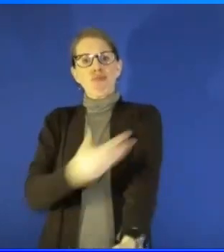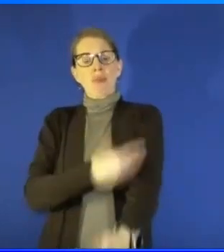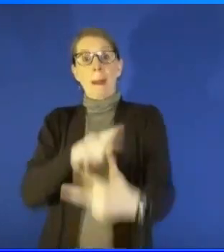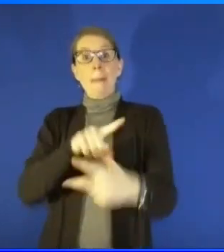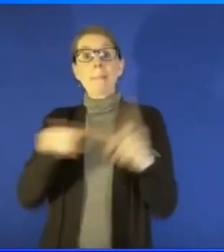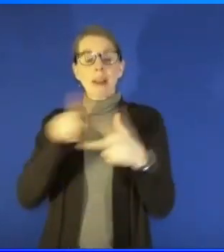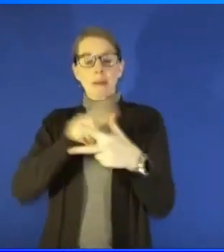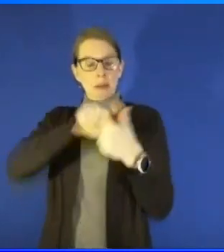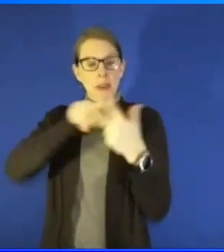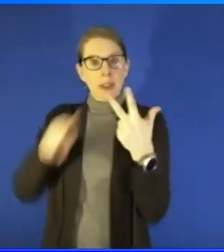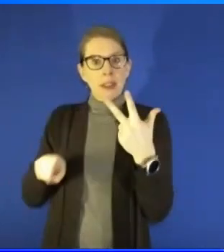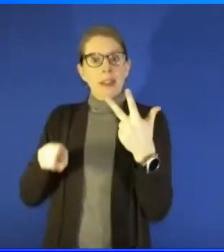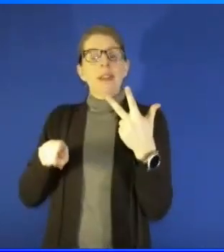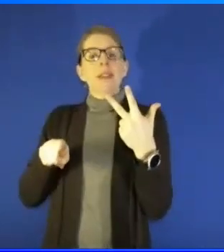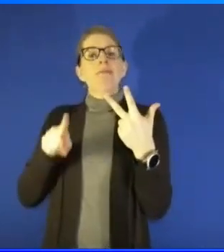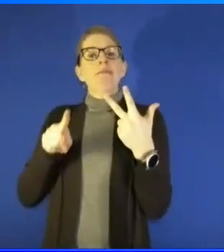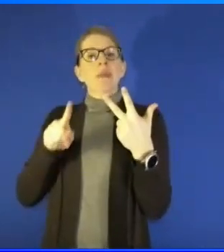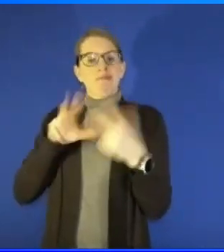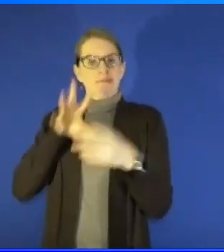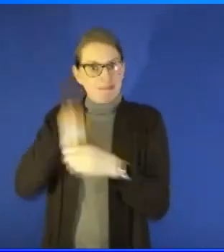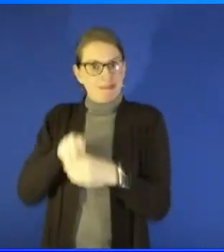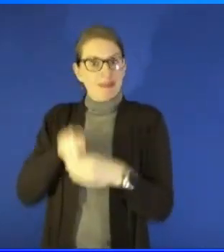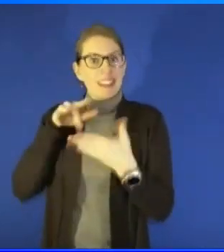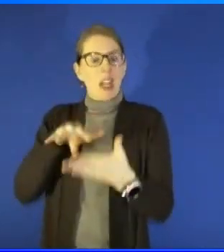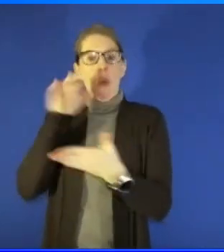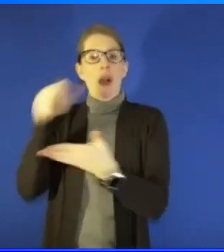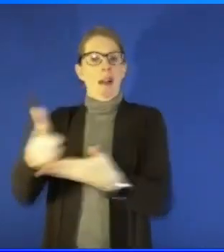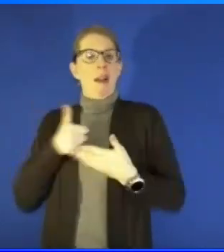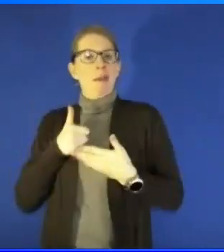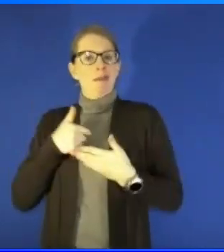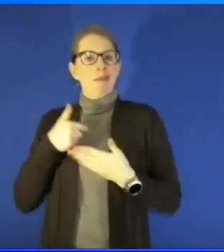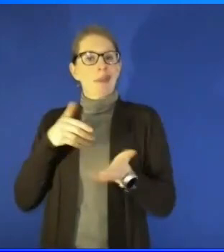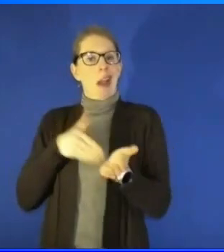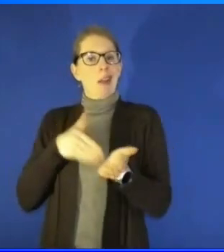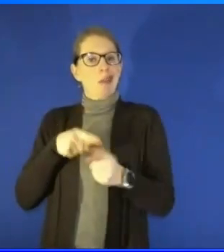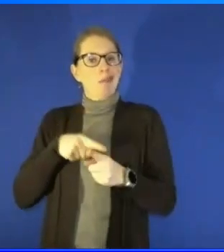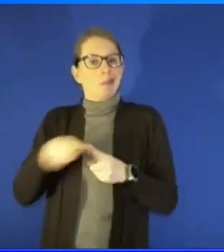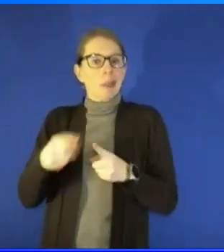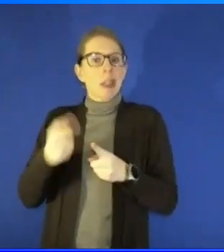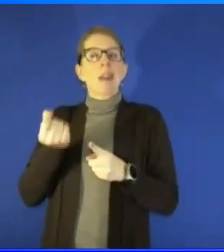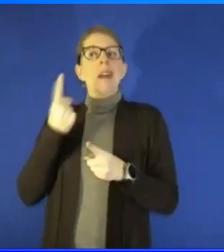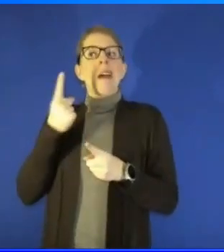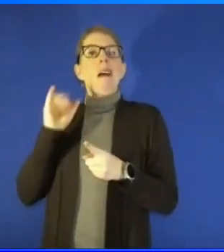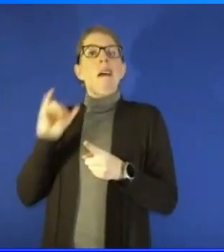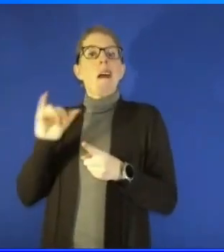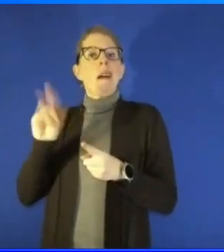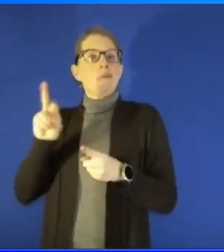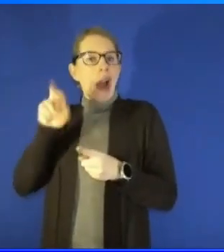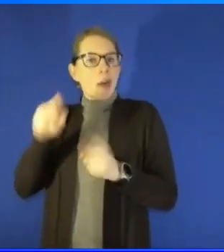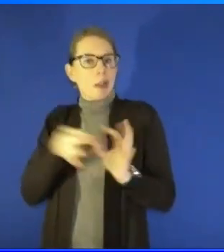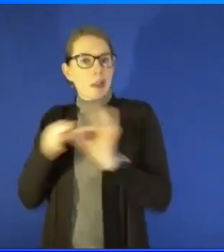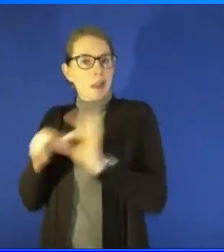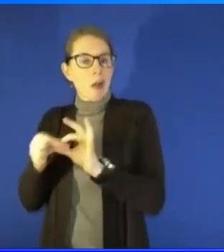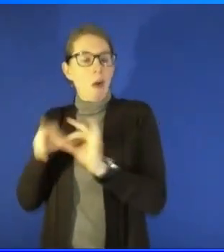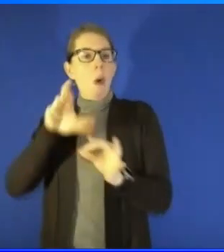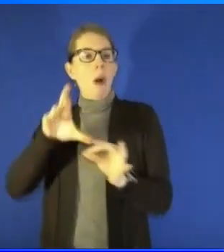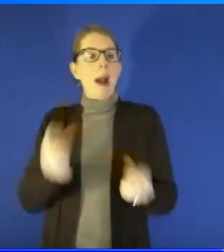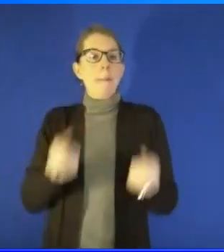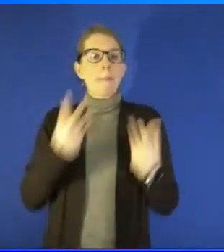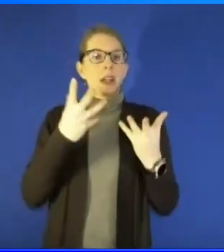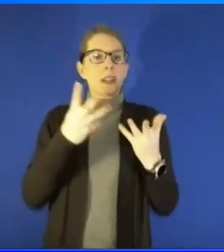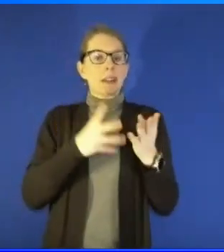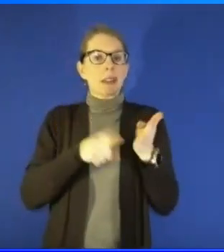as physicians to really understand how much of this is related to the virus and how much this is related to underlying